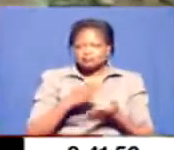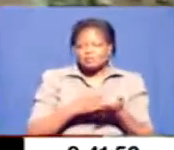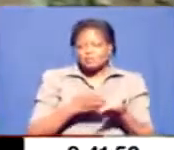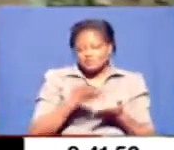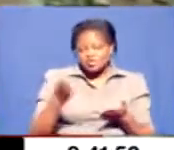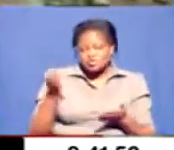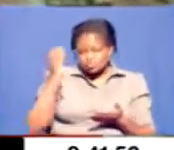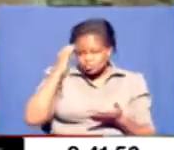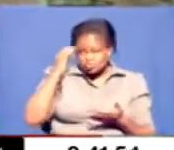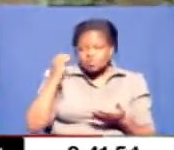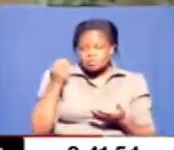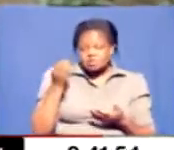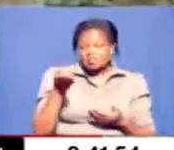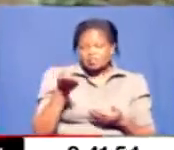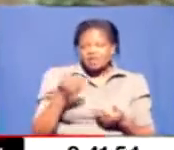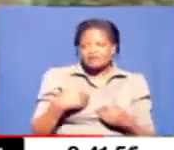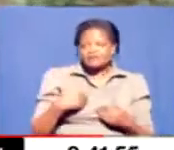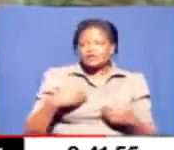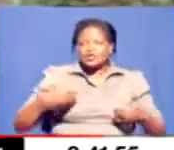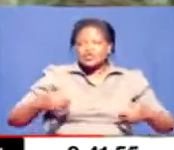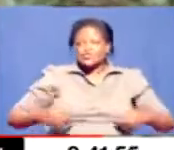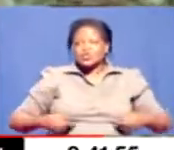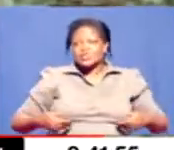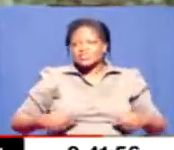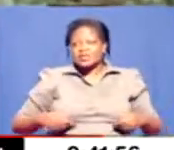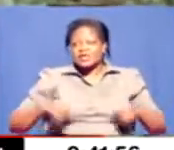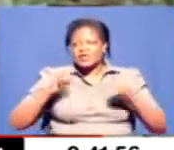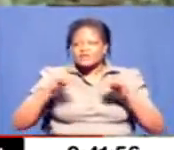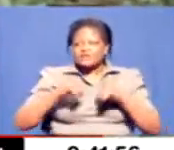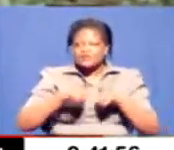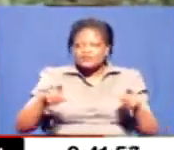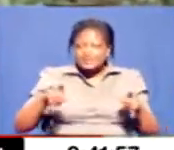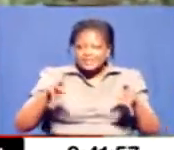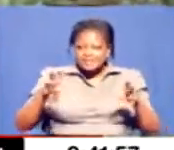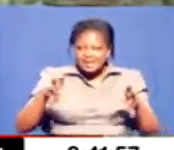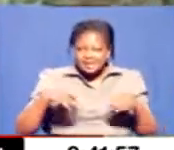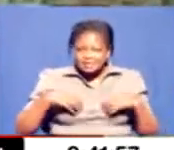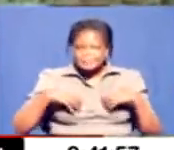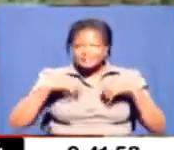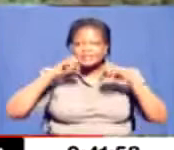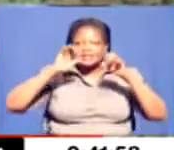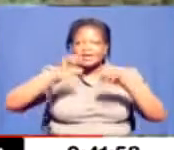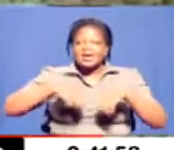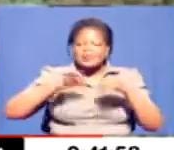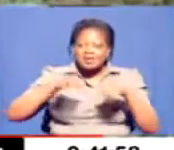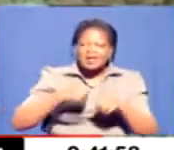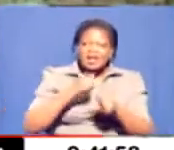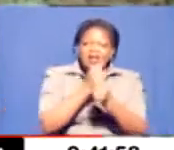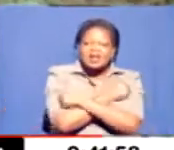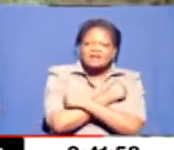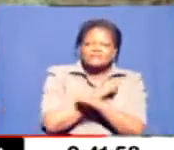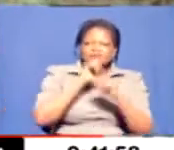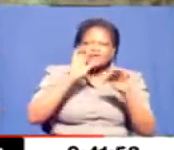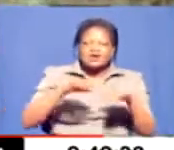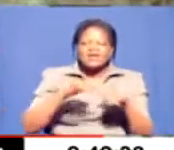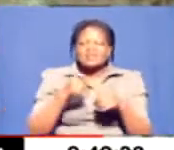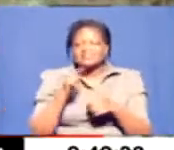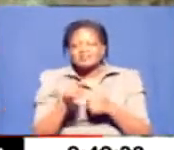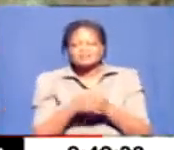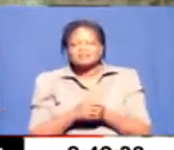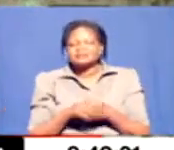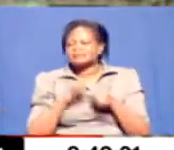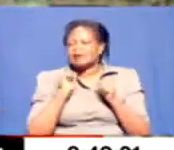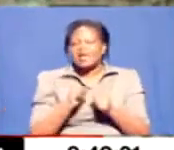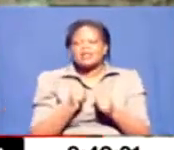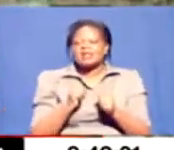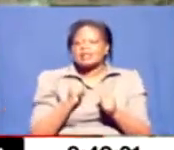Youths, neza sema, if youth embraces agriculture and love agriculture, this is one thing that ineza wa